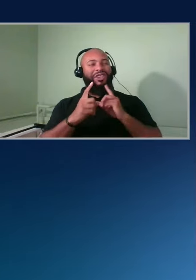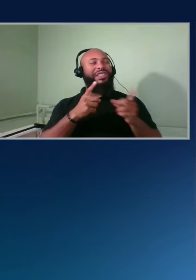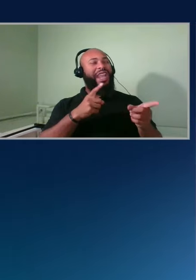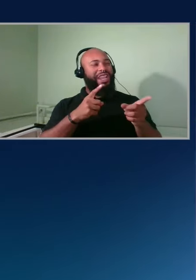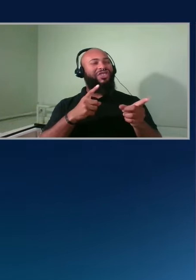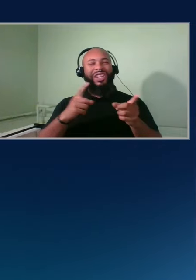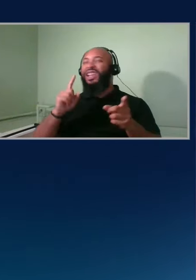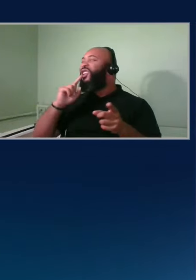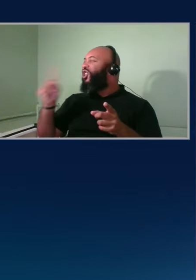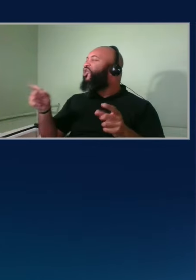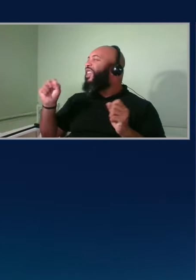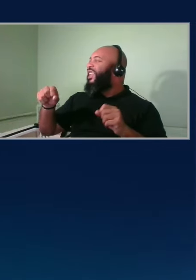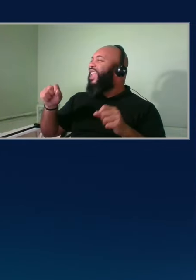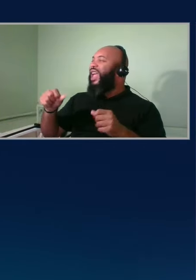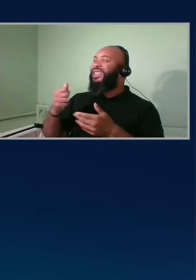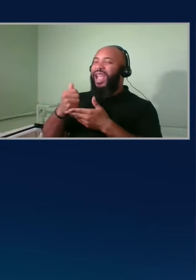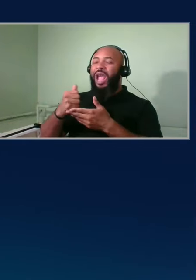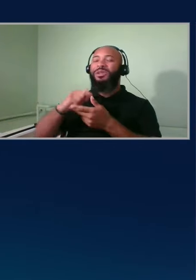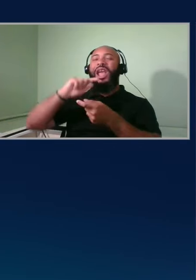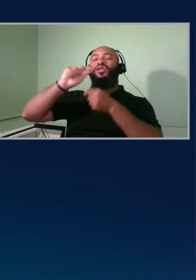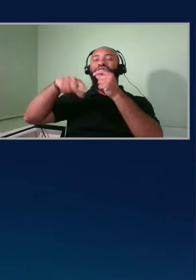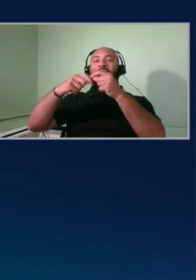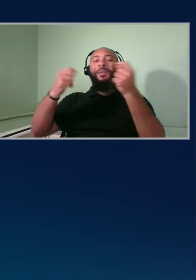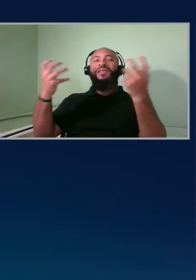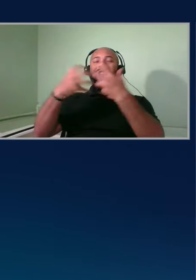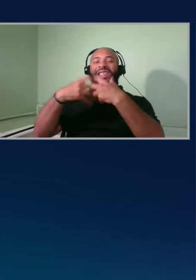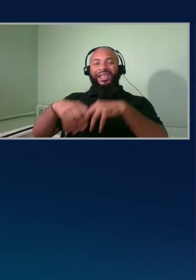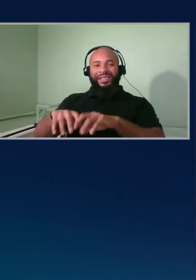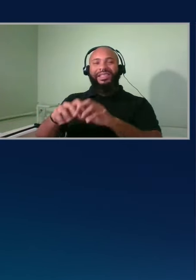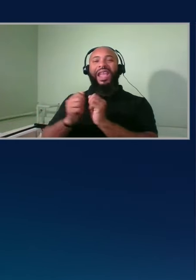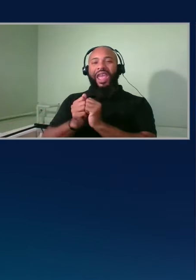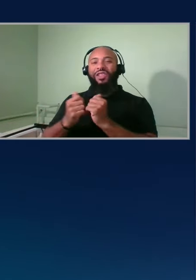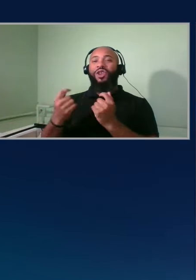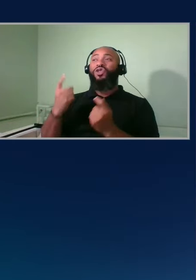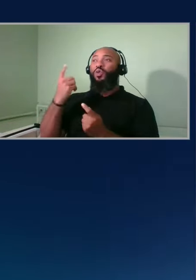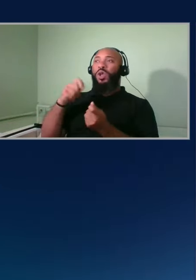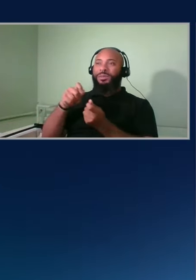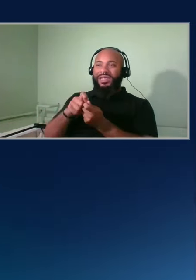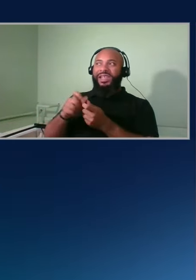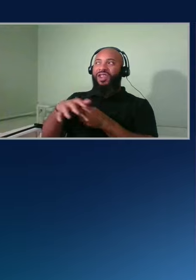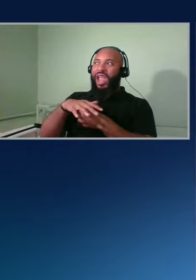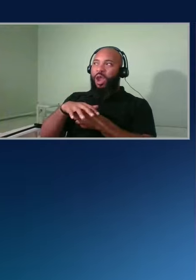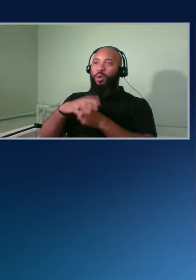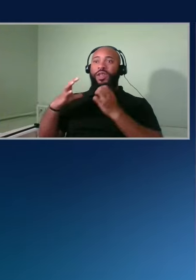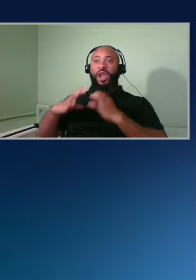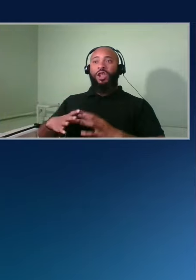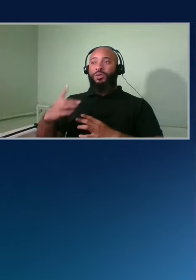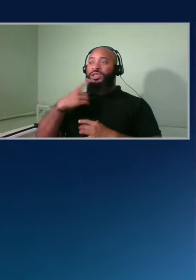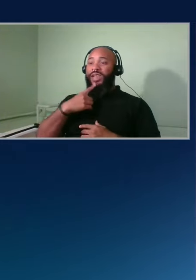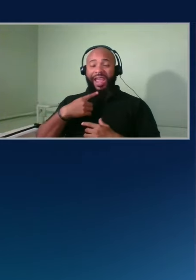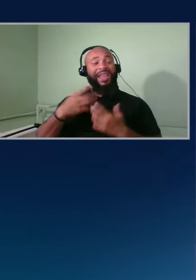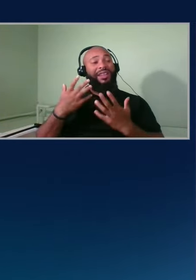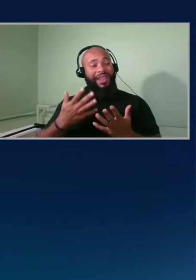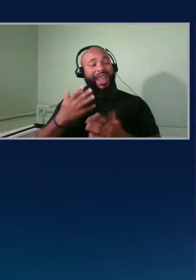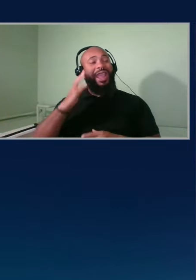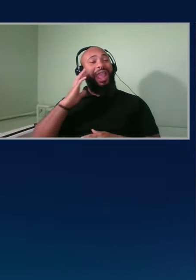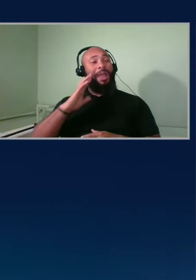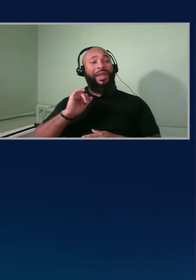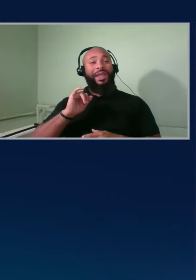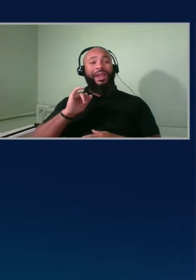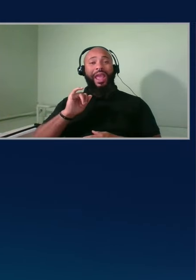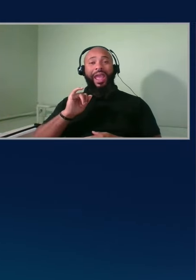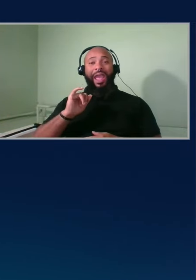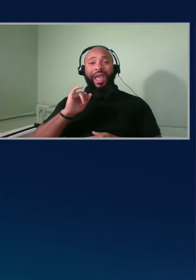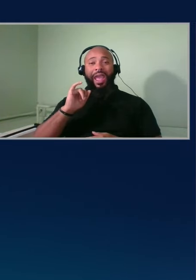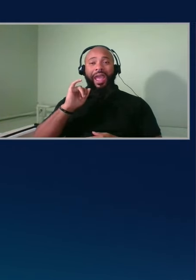Like this is one of the specific areas where our partners are coming to us and saying, hey, I'm an ISV, I need to get on SaaS. What do I do next? Help